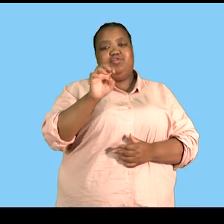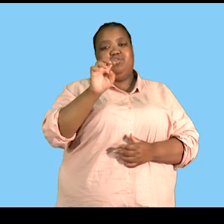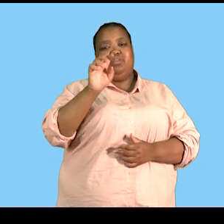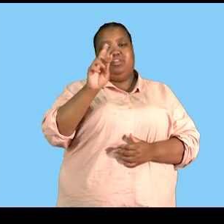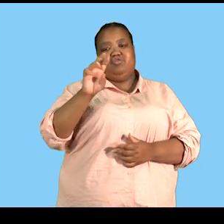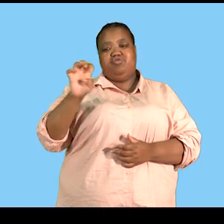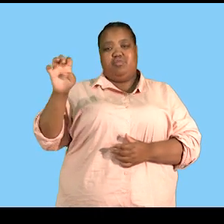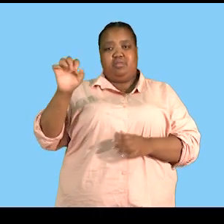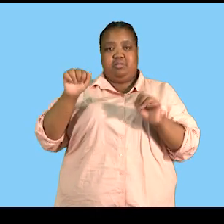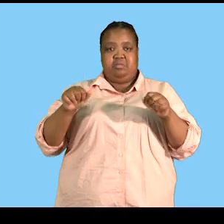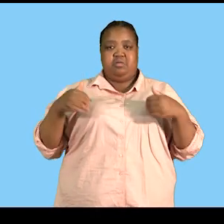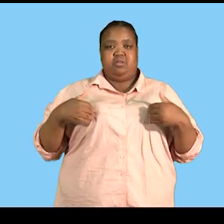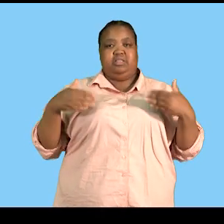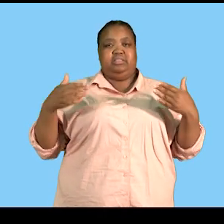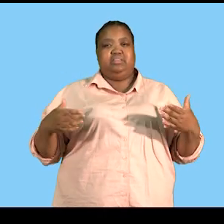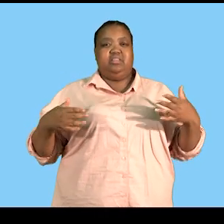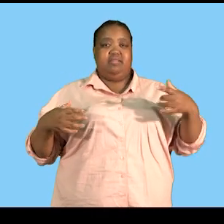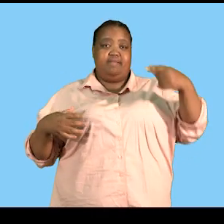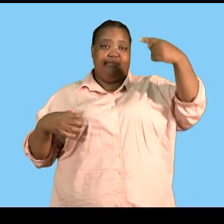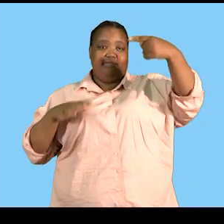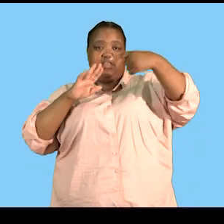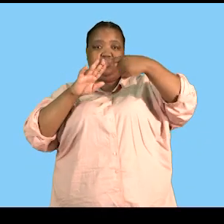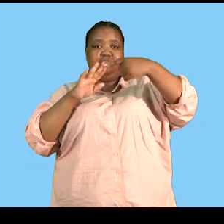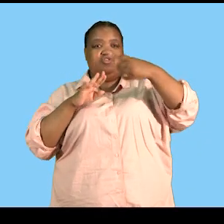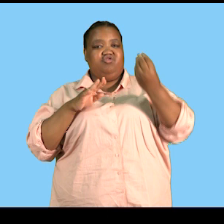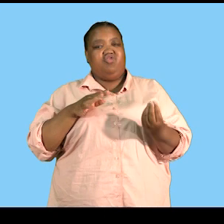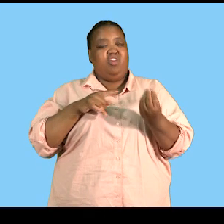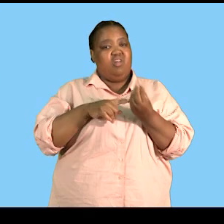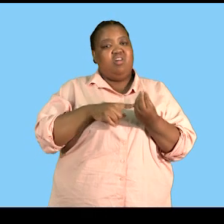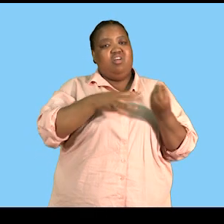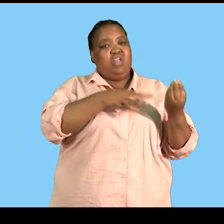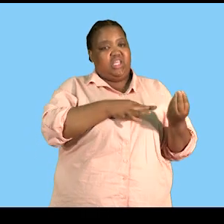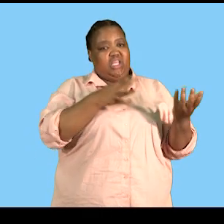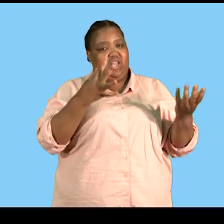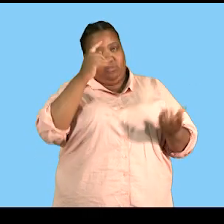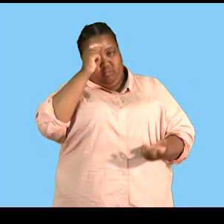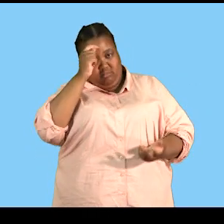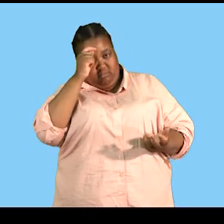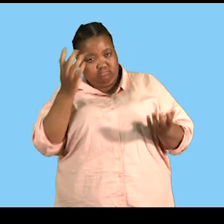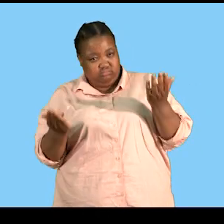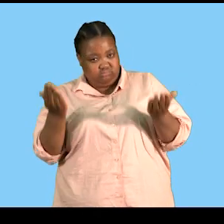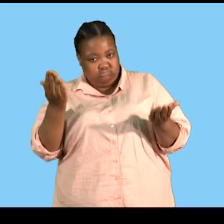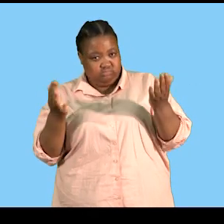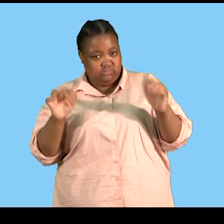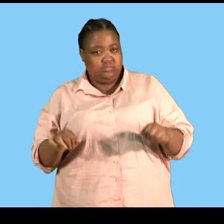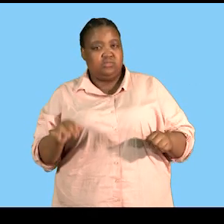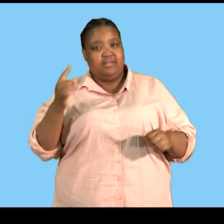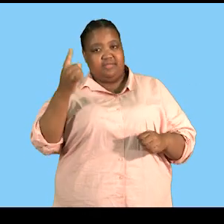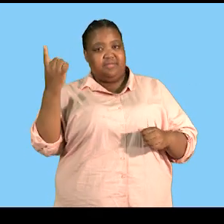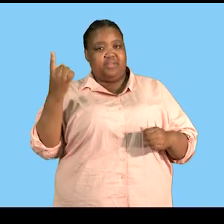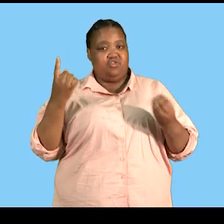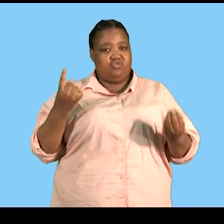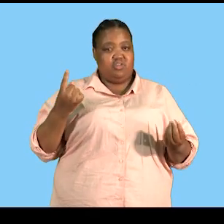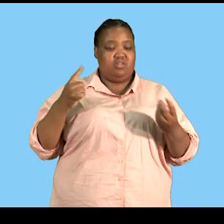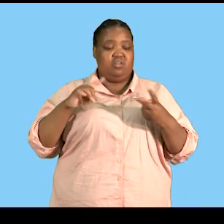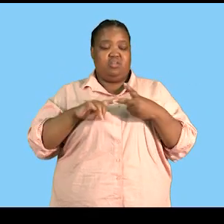Now remember, it will start there by the first child is either a girl or a boy. That's the